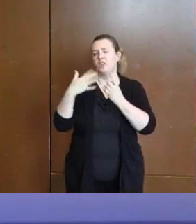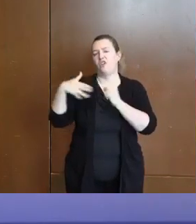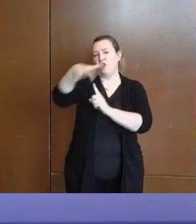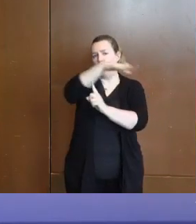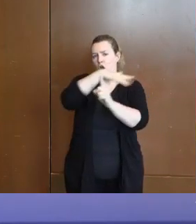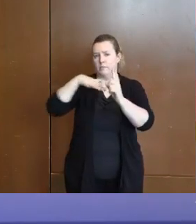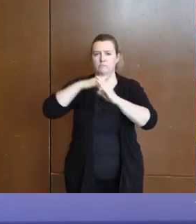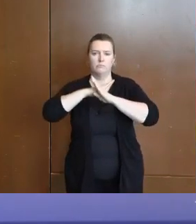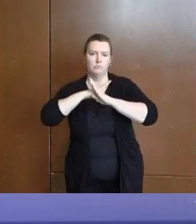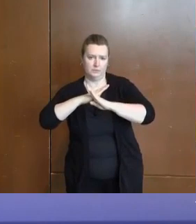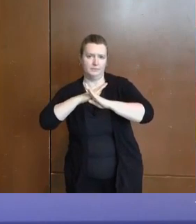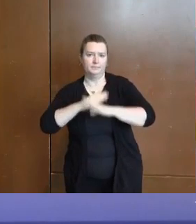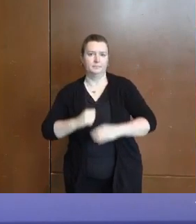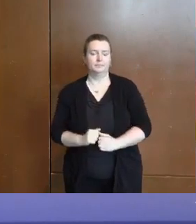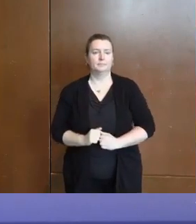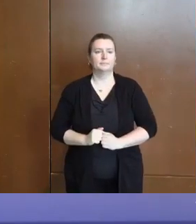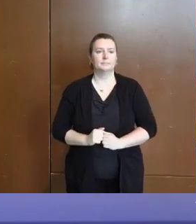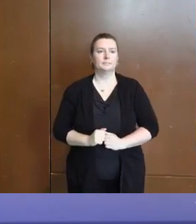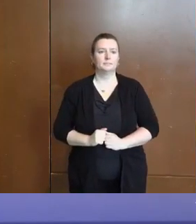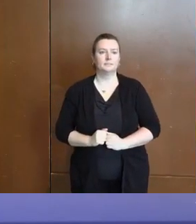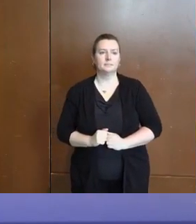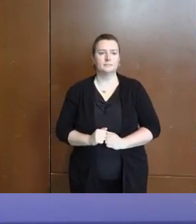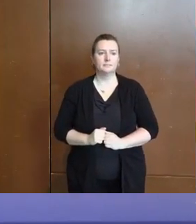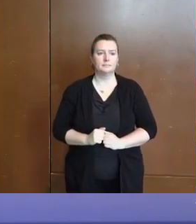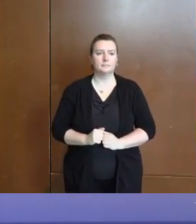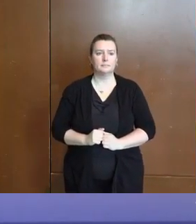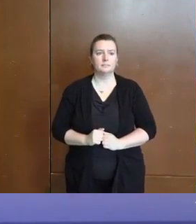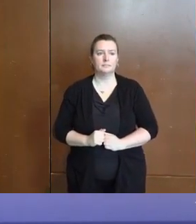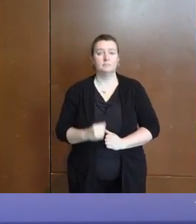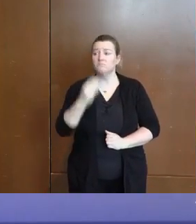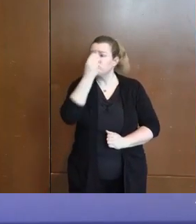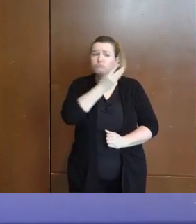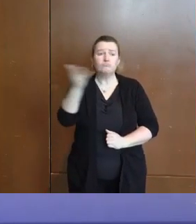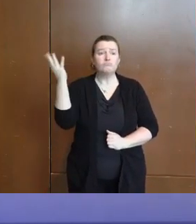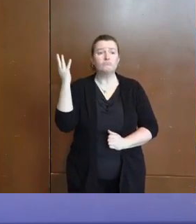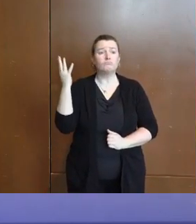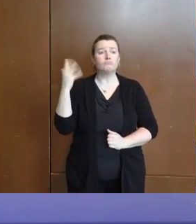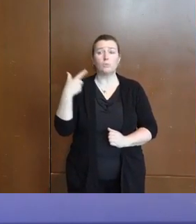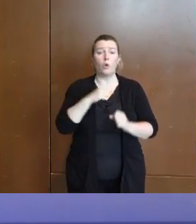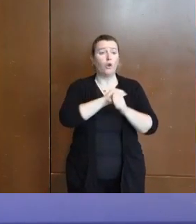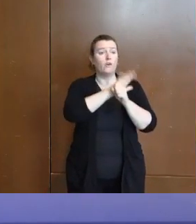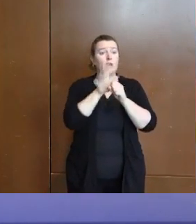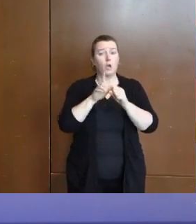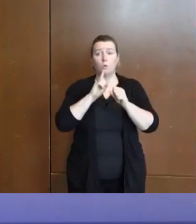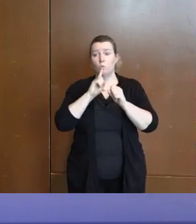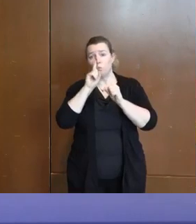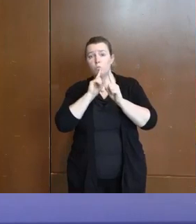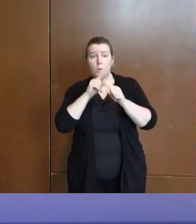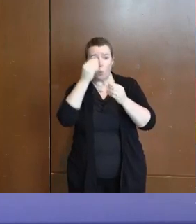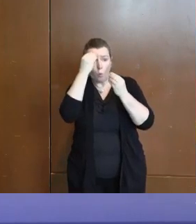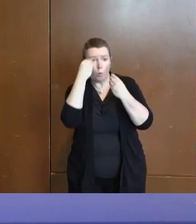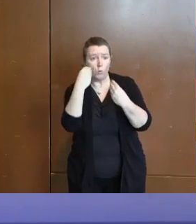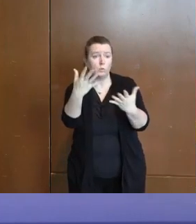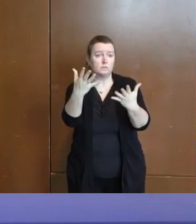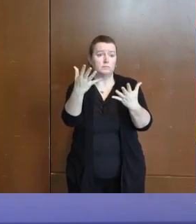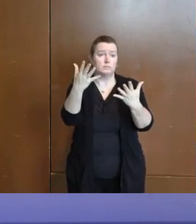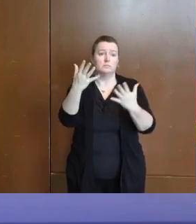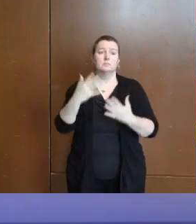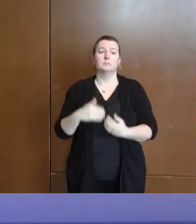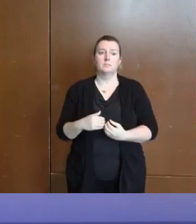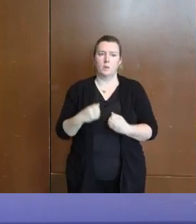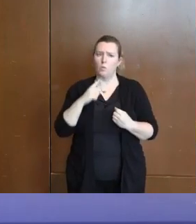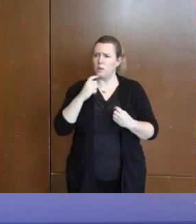our response to COVID-19 is a whole of government endeavor, and lots of departments have